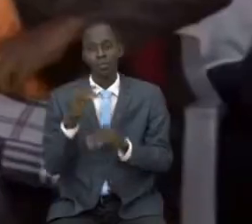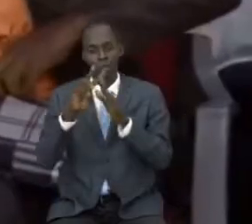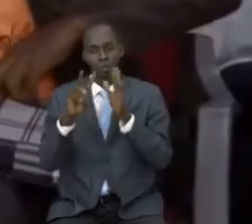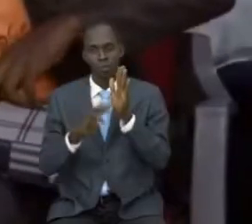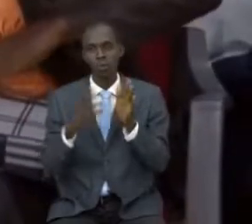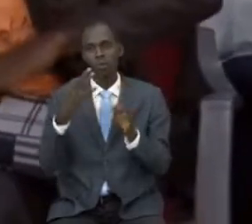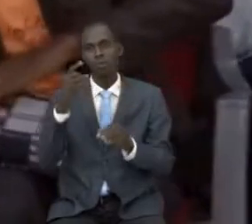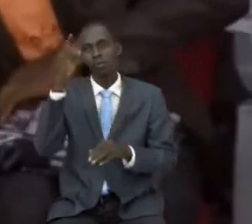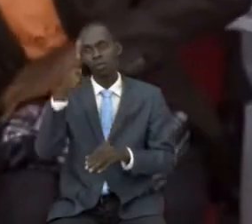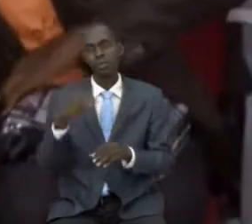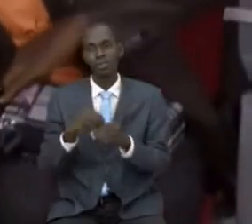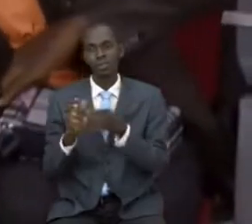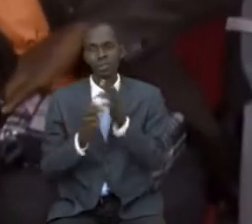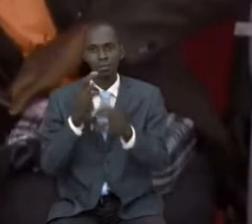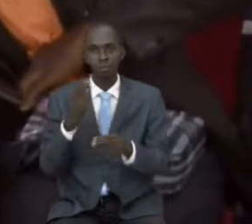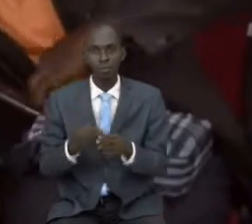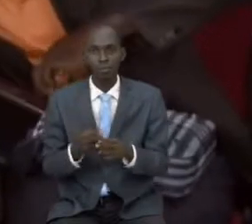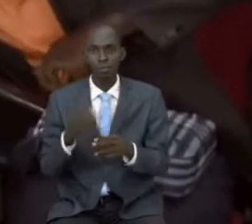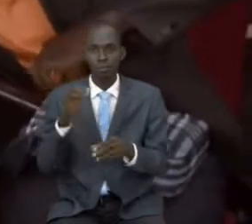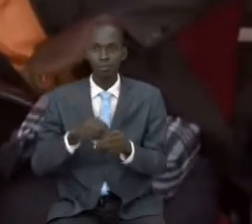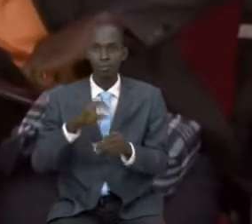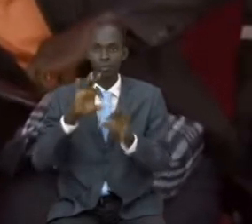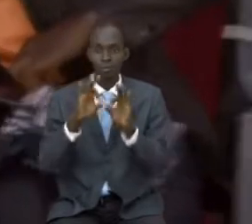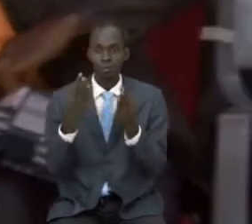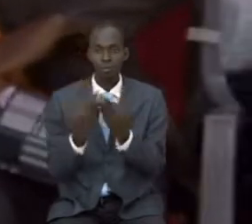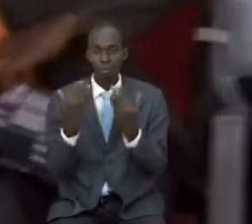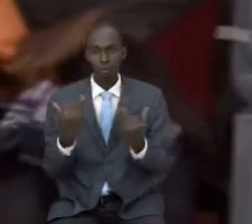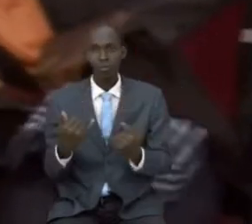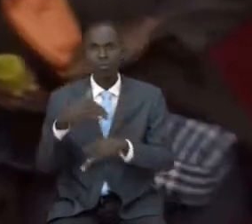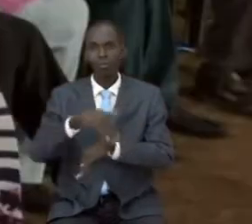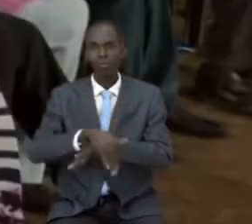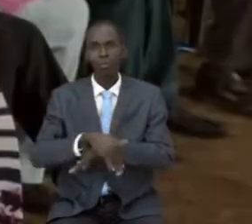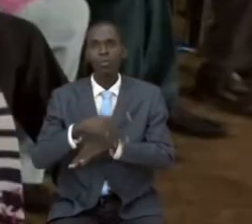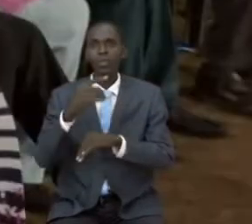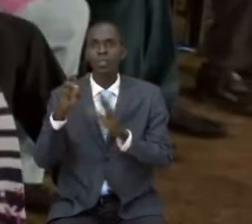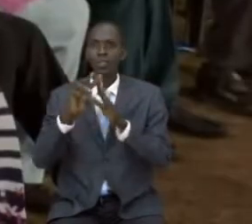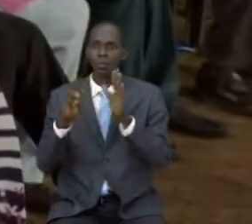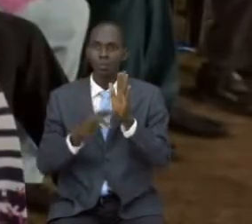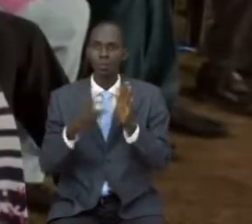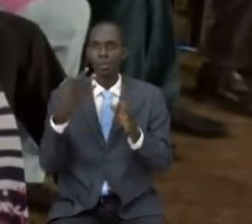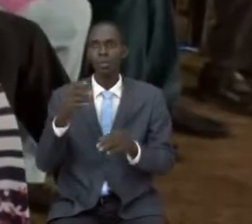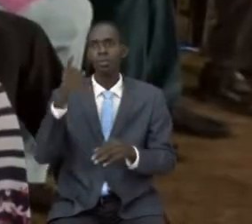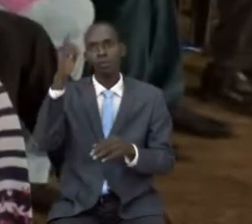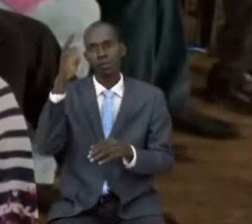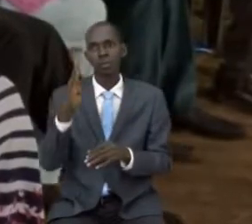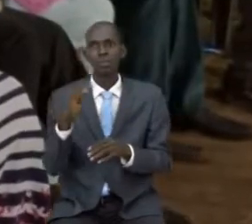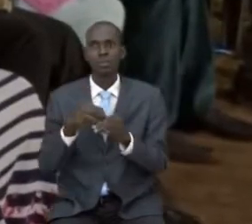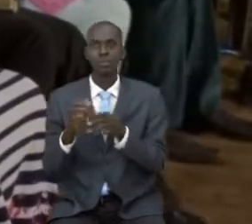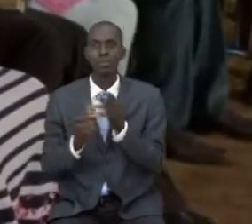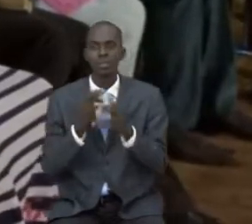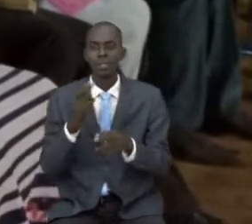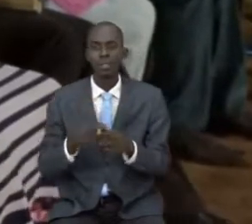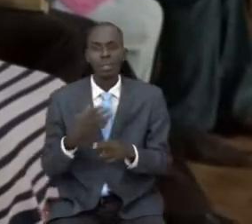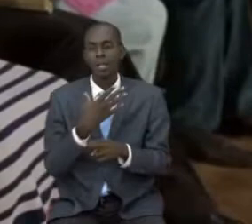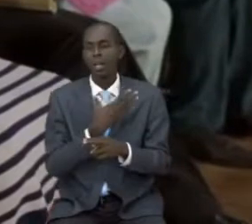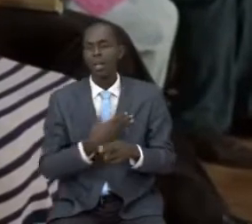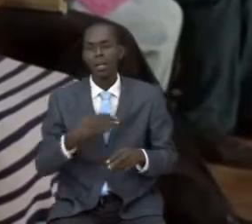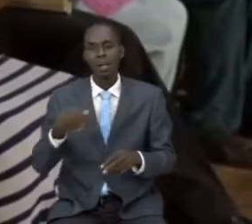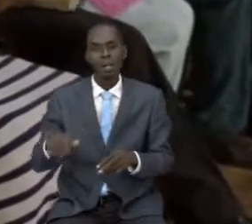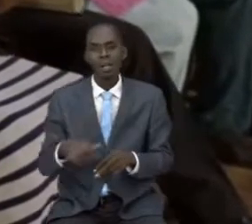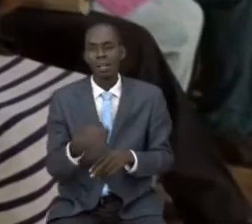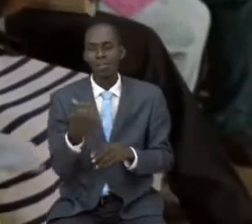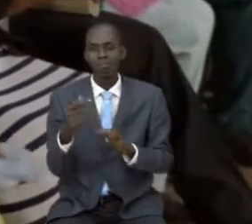God. In your family tonight, the will of God. And any